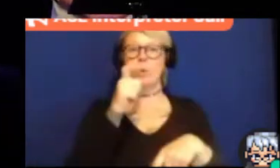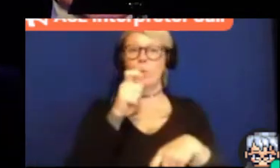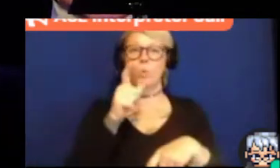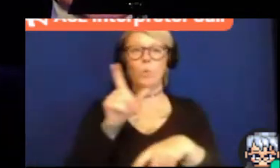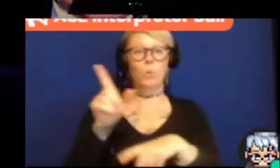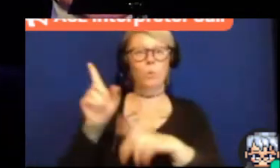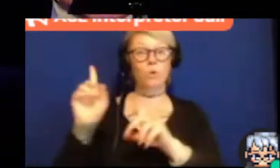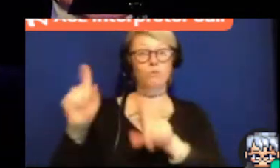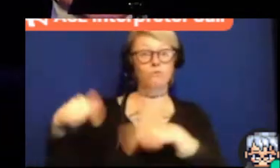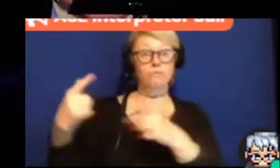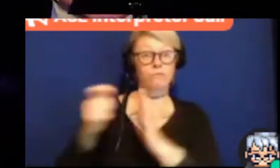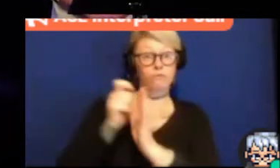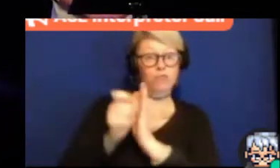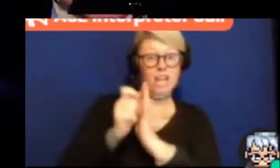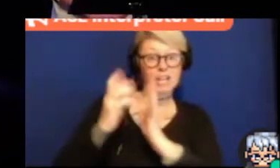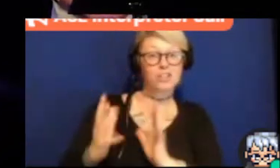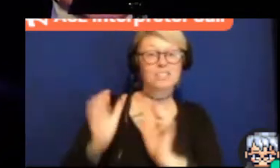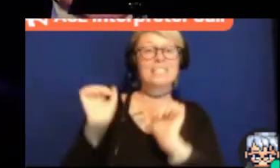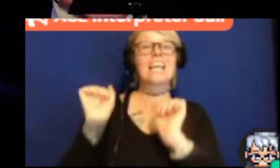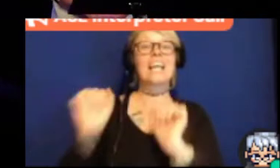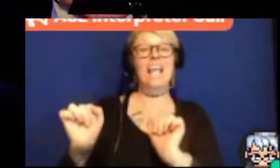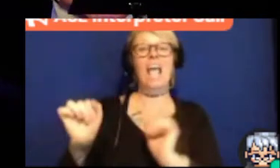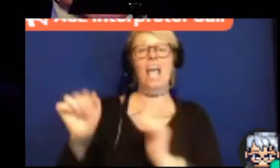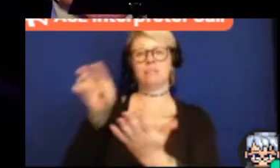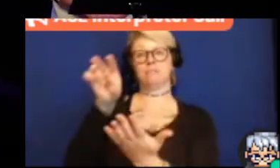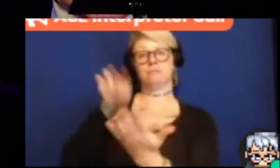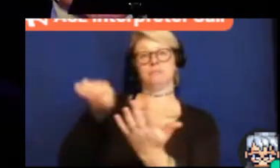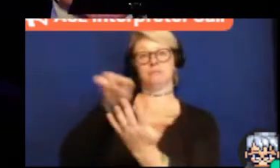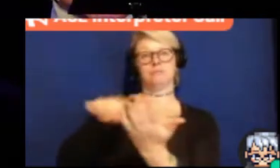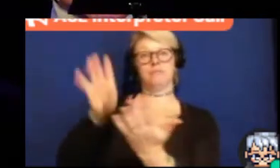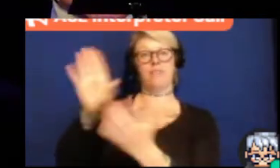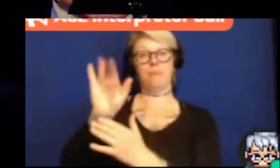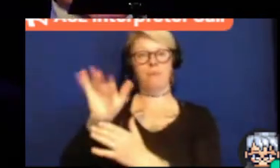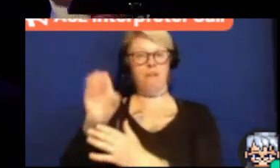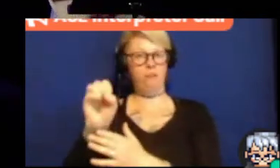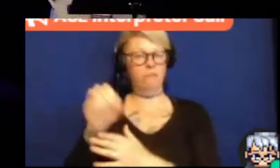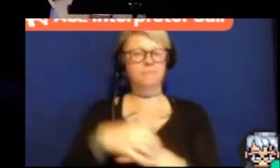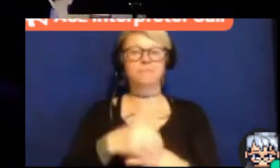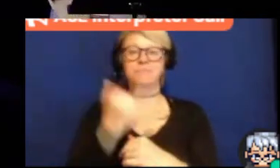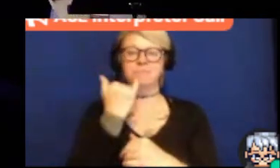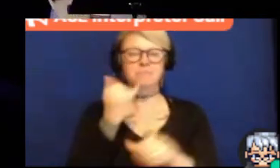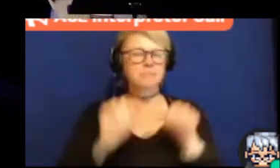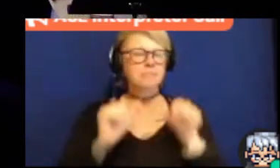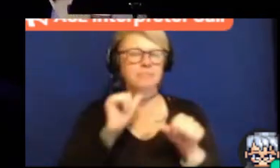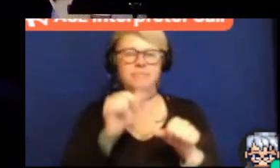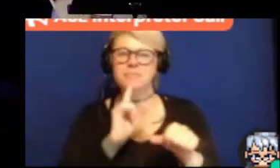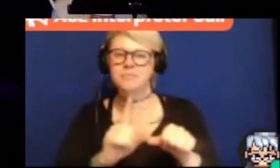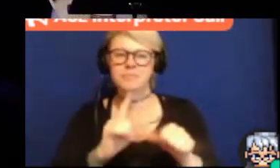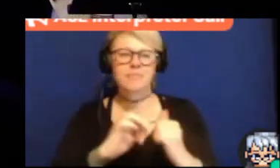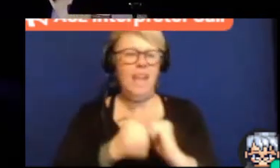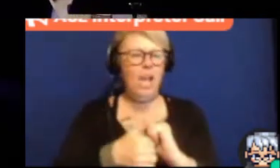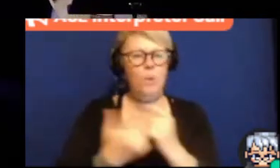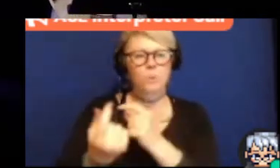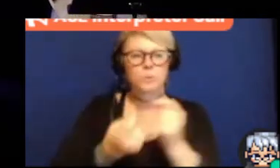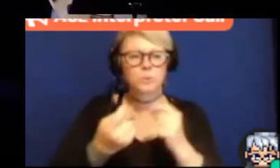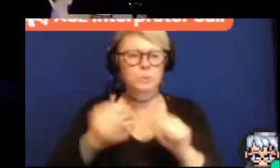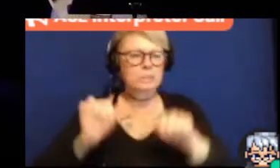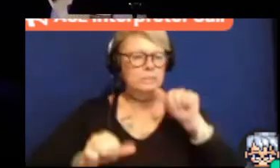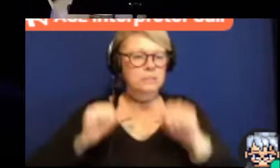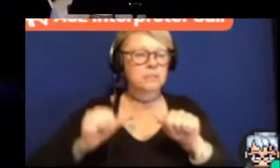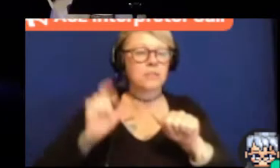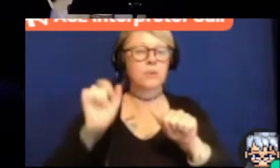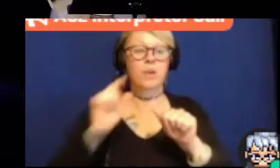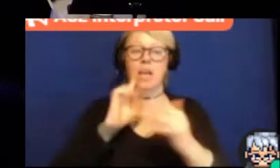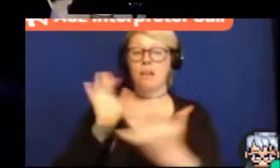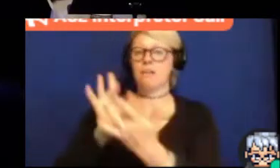questions, please seek out PWM Tech in the chat, and they will help you